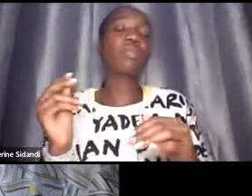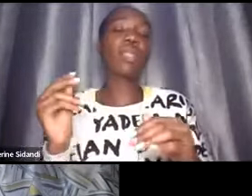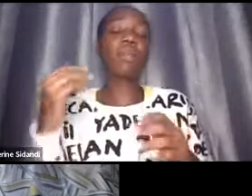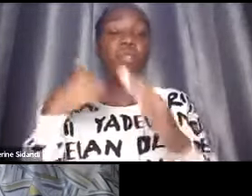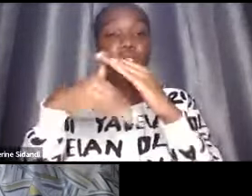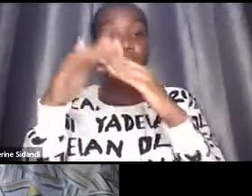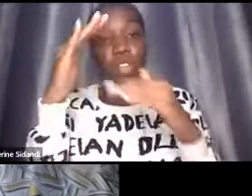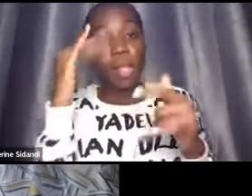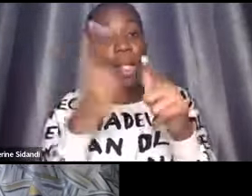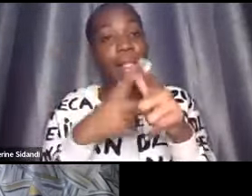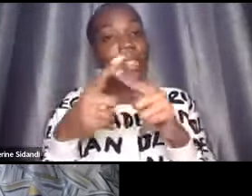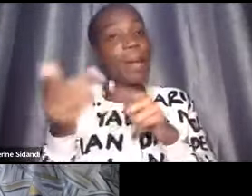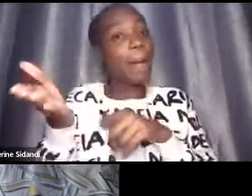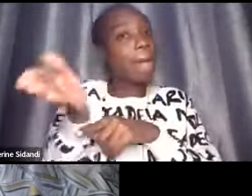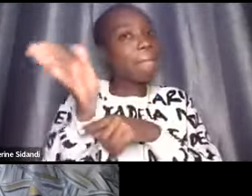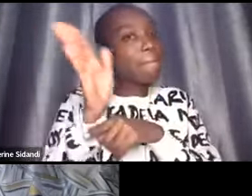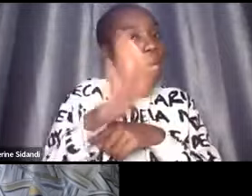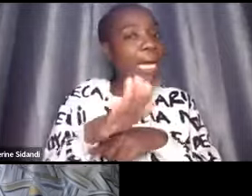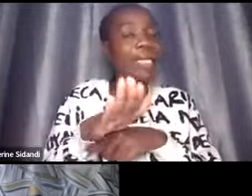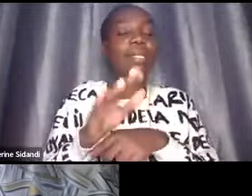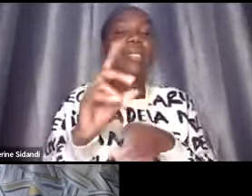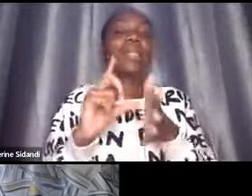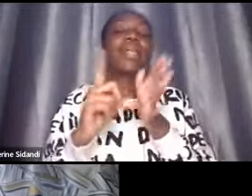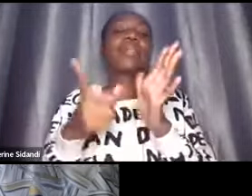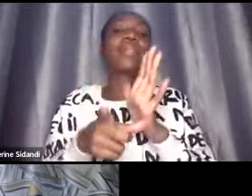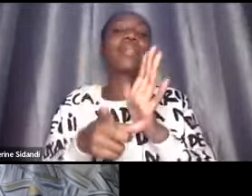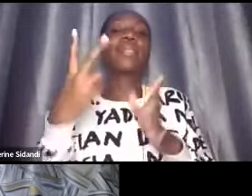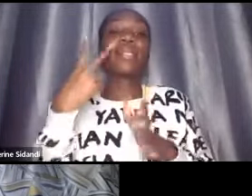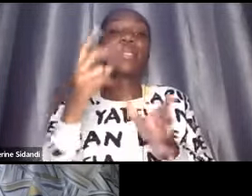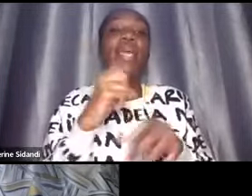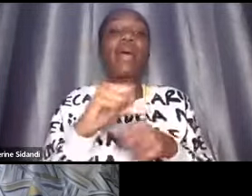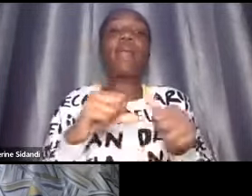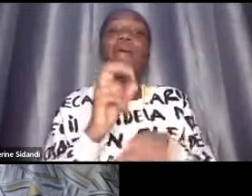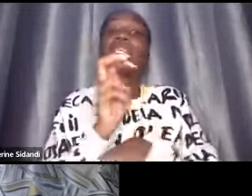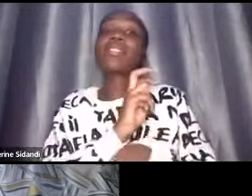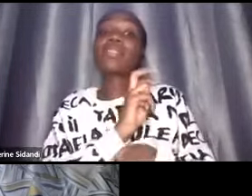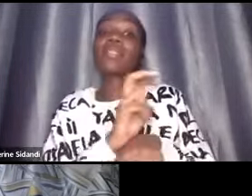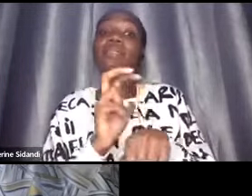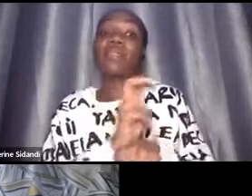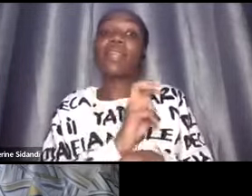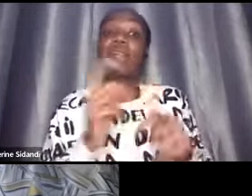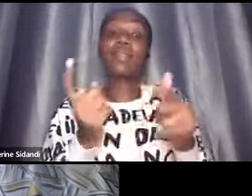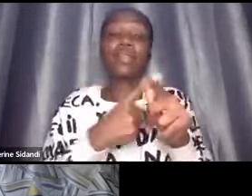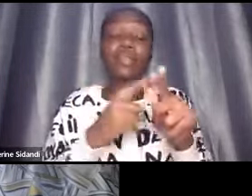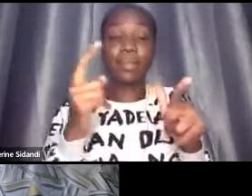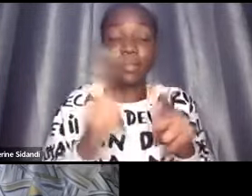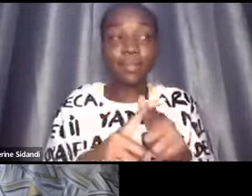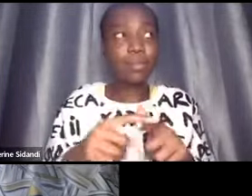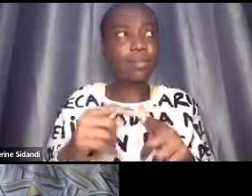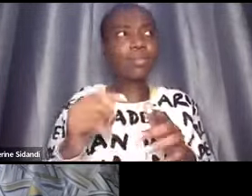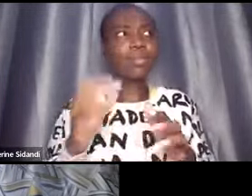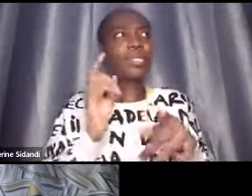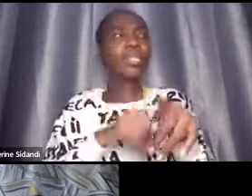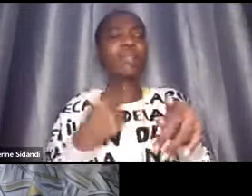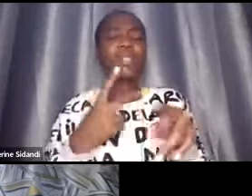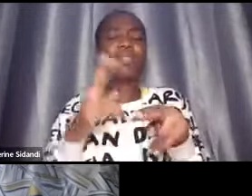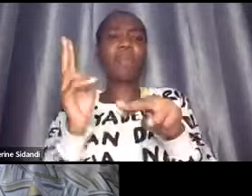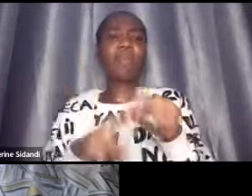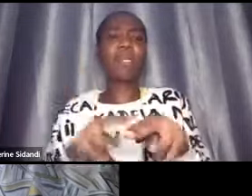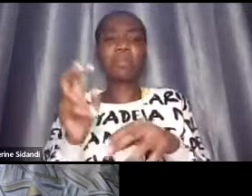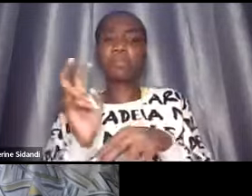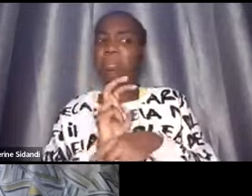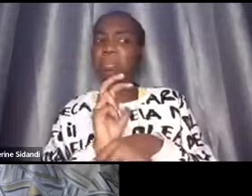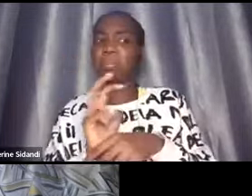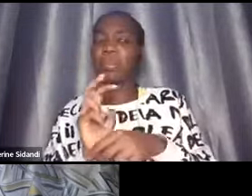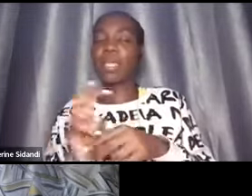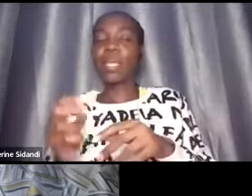what we call reassessment. You know, at the beginning, when we were doing benchmarking, we calculated the cost of conflict then. When we are doing reassessment, we